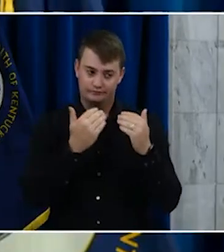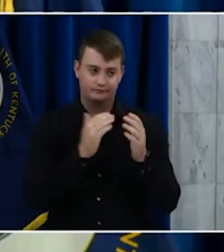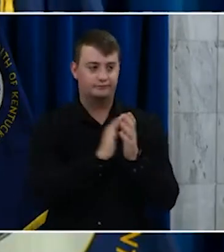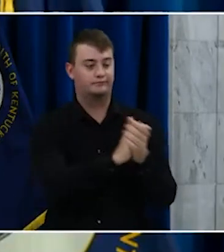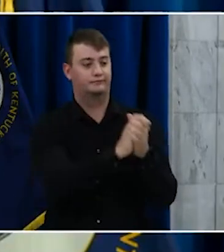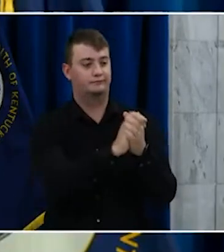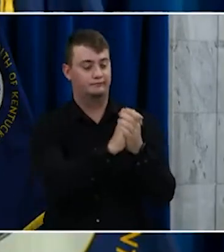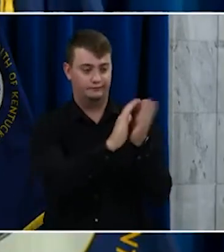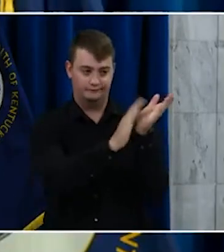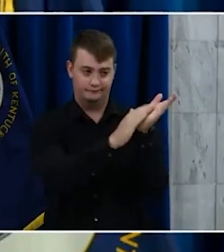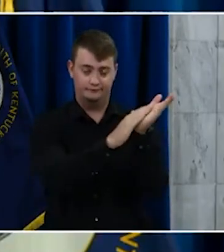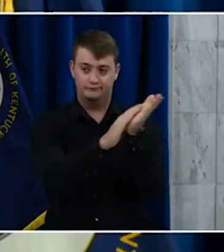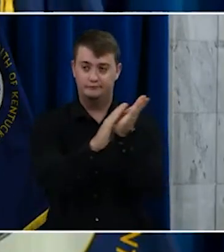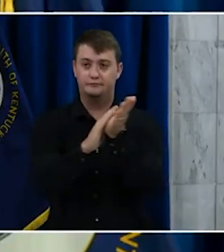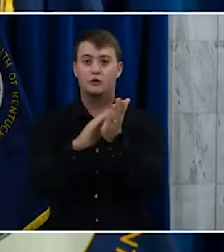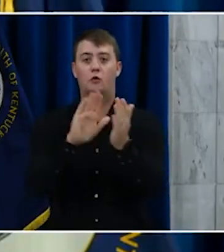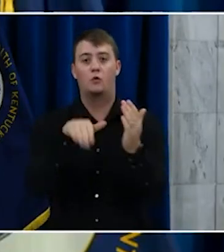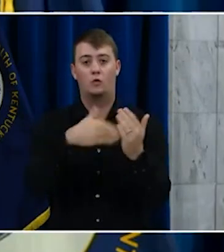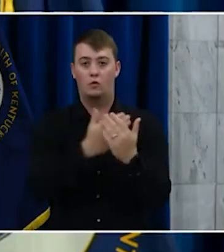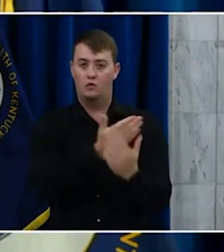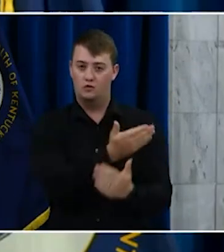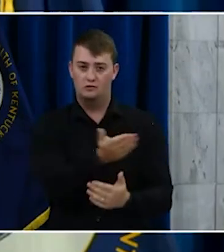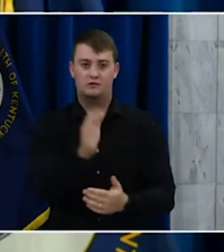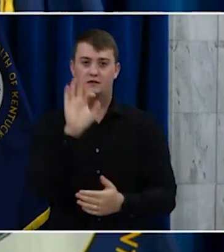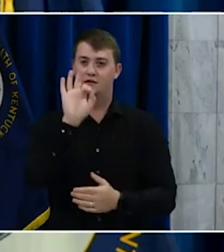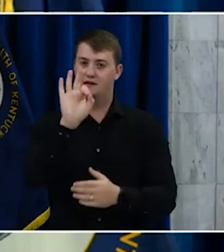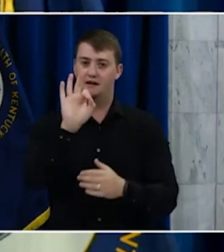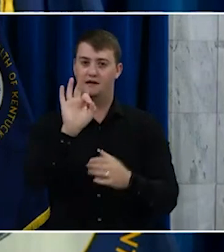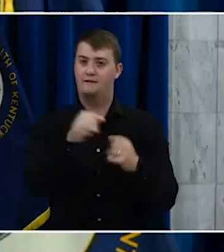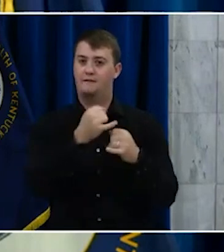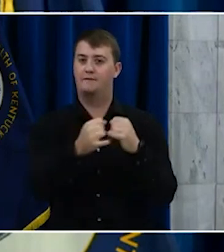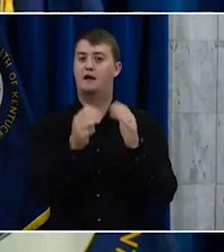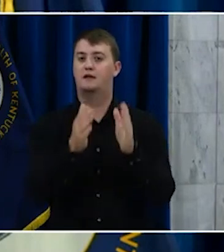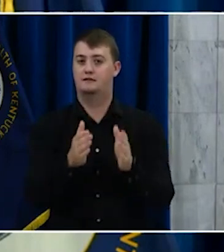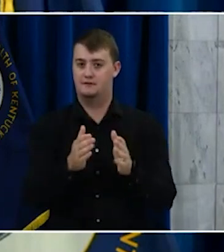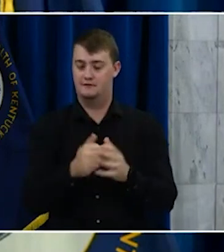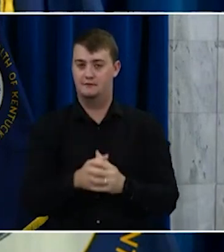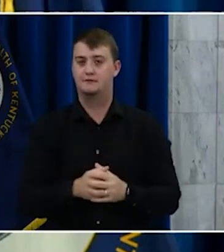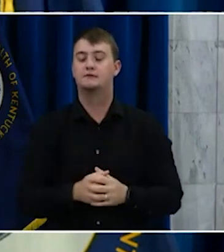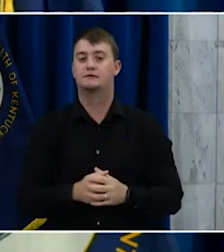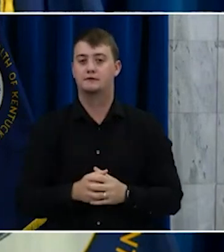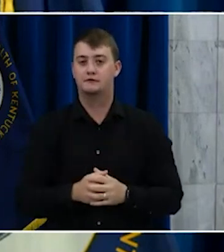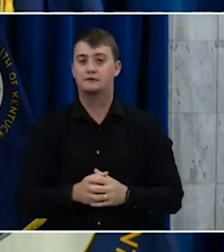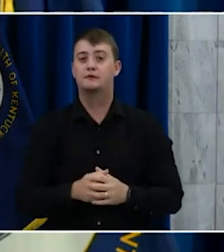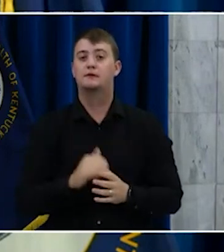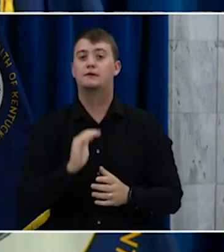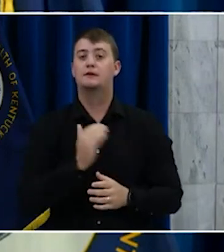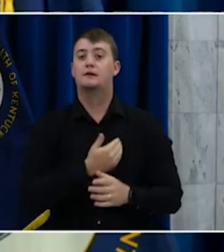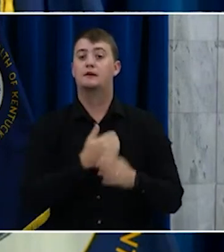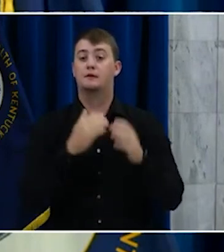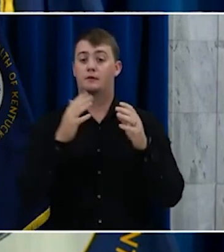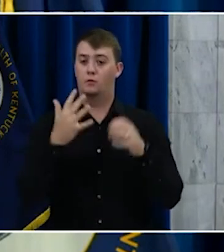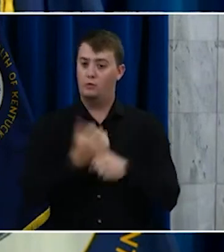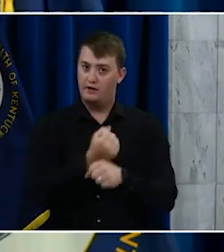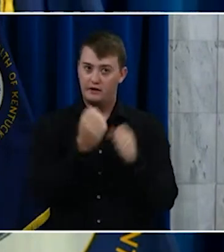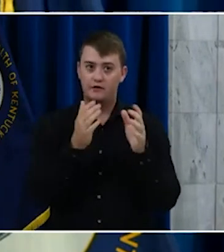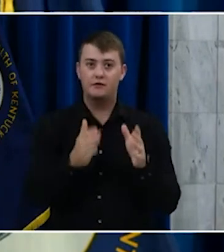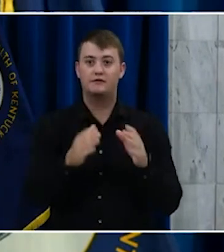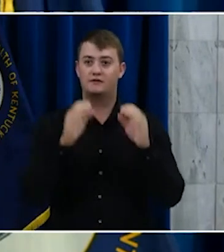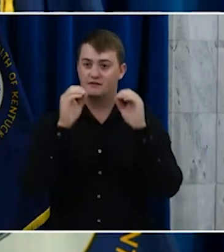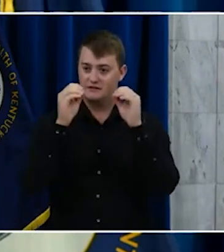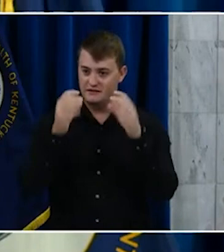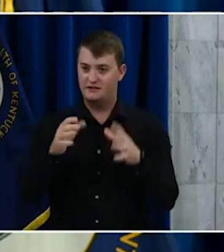congratulate again all nine of our finalists and our winners in each